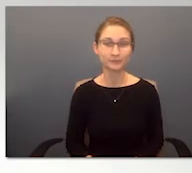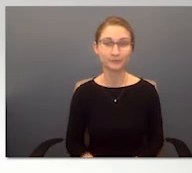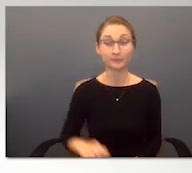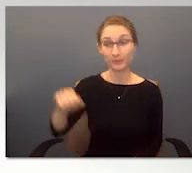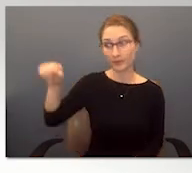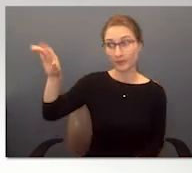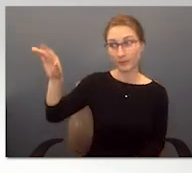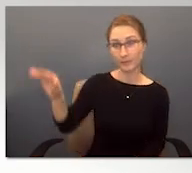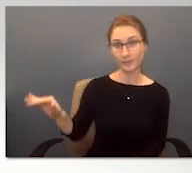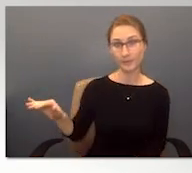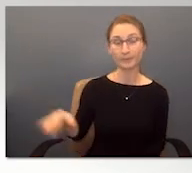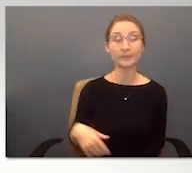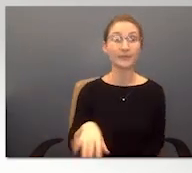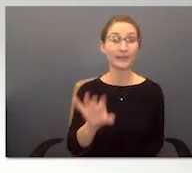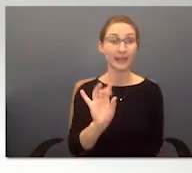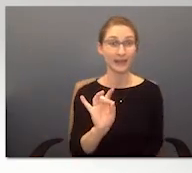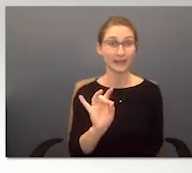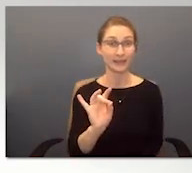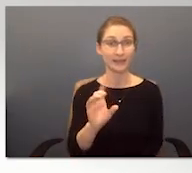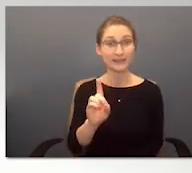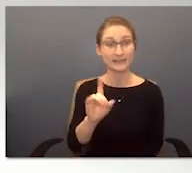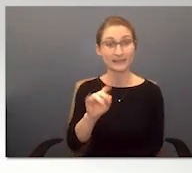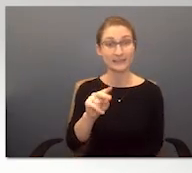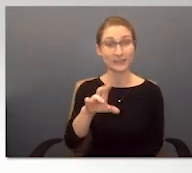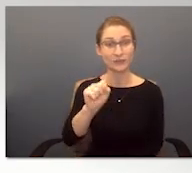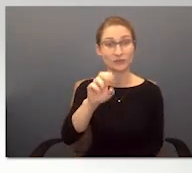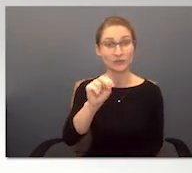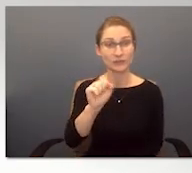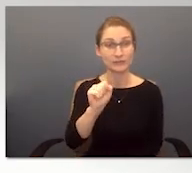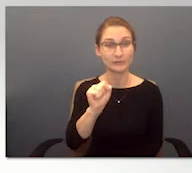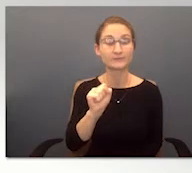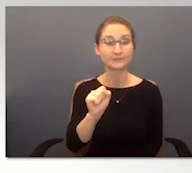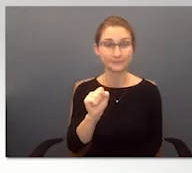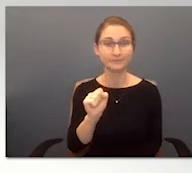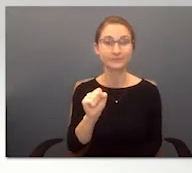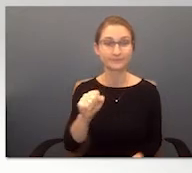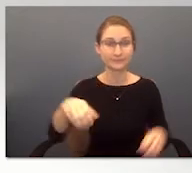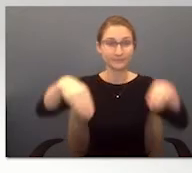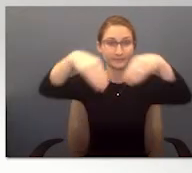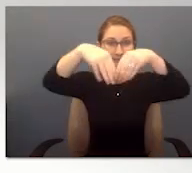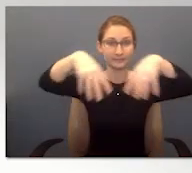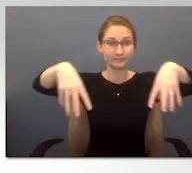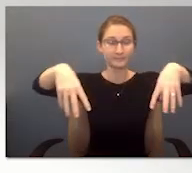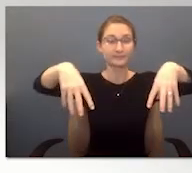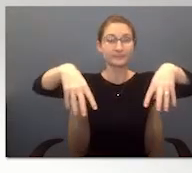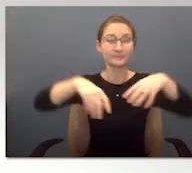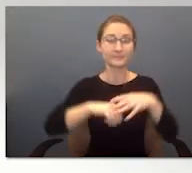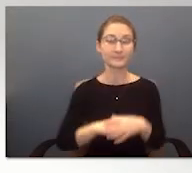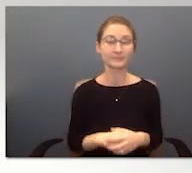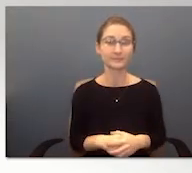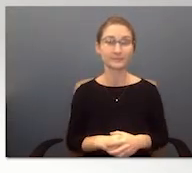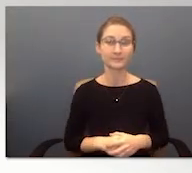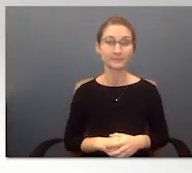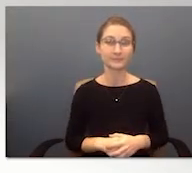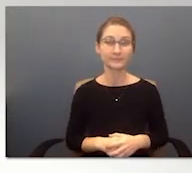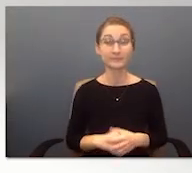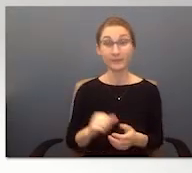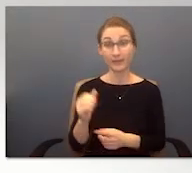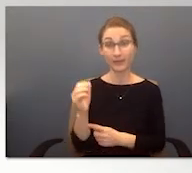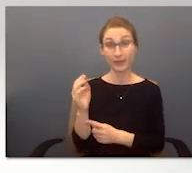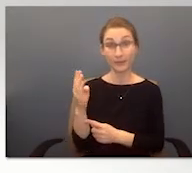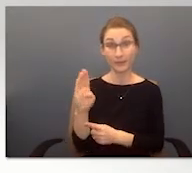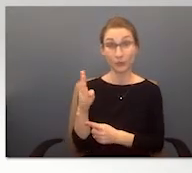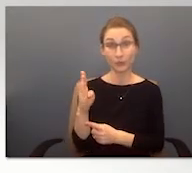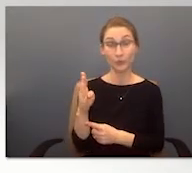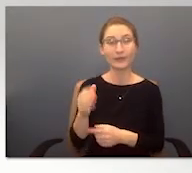then here you have the 8 divisions that I just reviewed here. Again, here's Children's Medical Services. And then